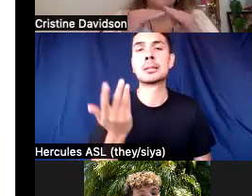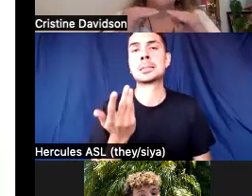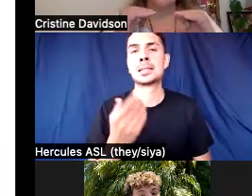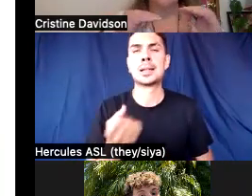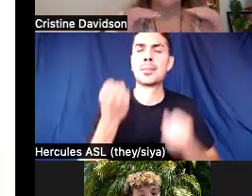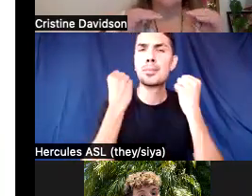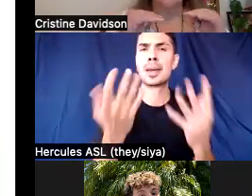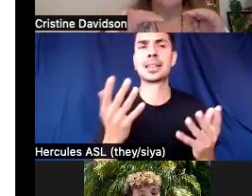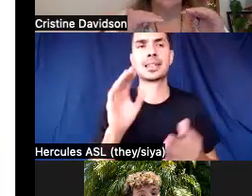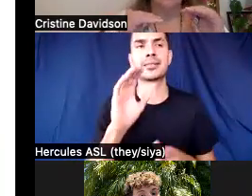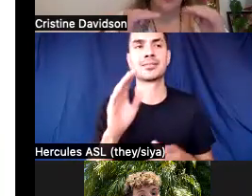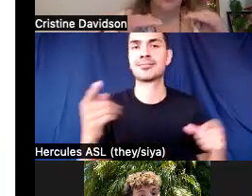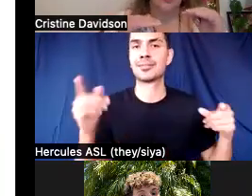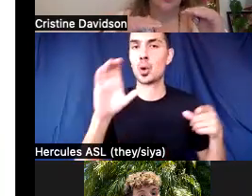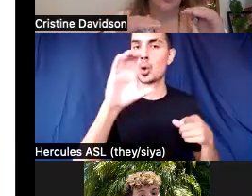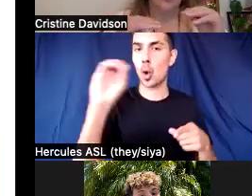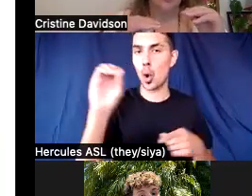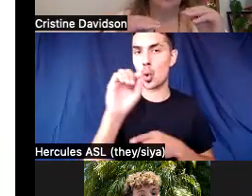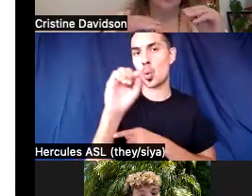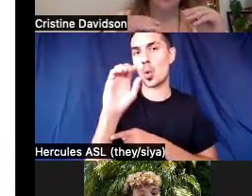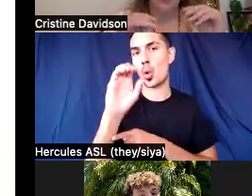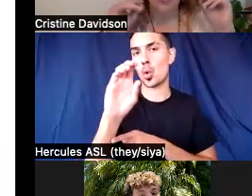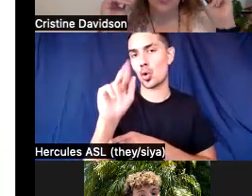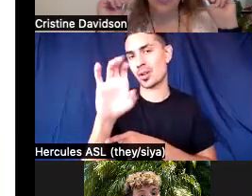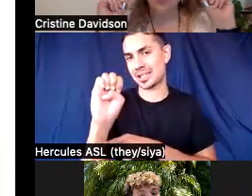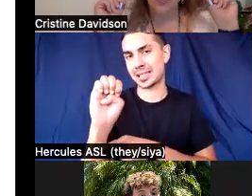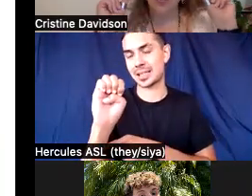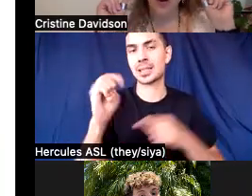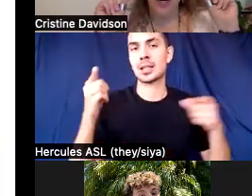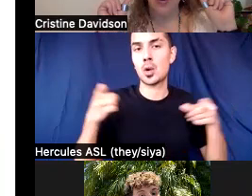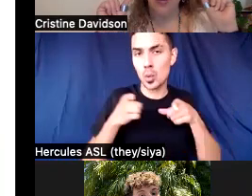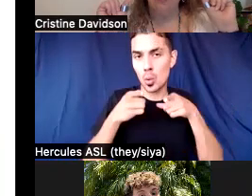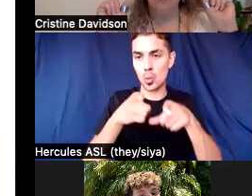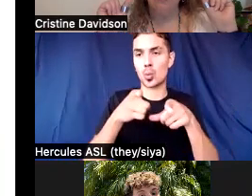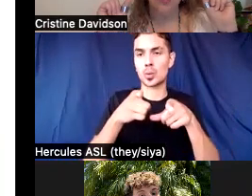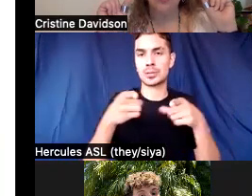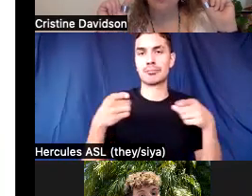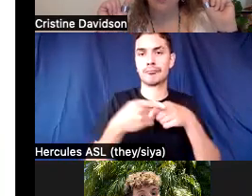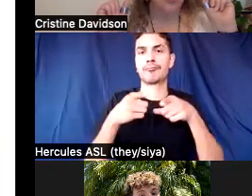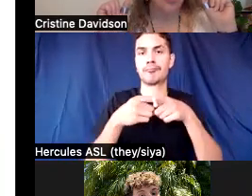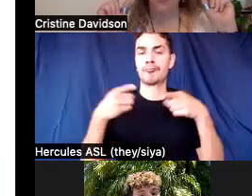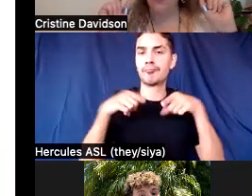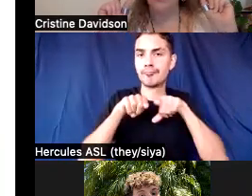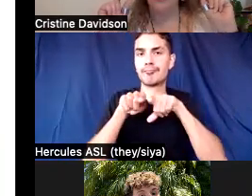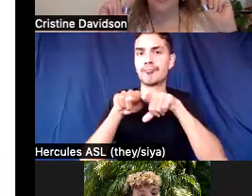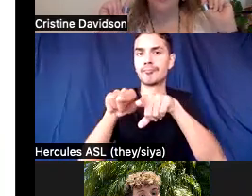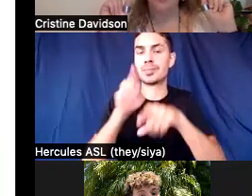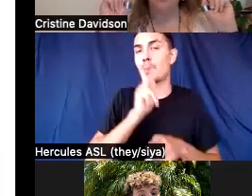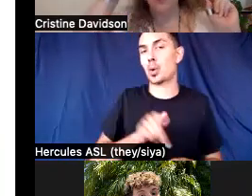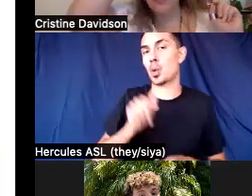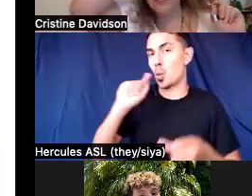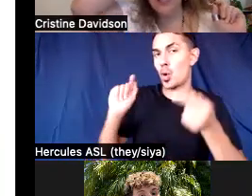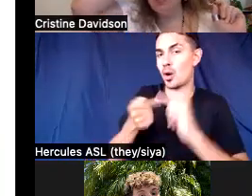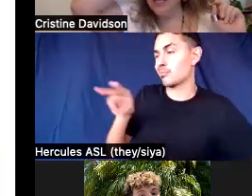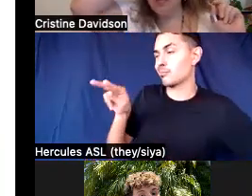co-occurring things that a predator is going to be really acutely aware of and just be able to notice it like a